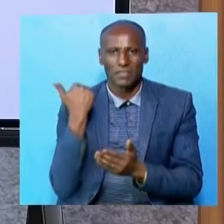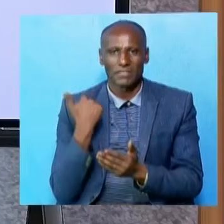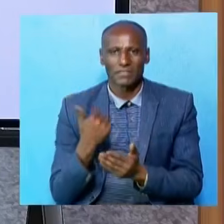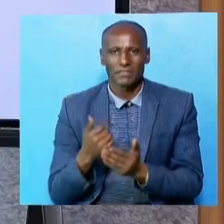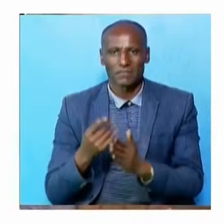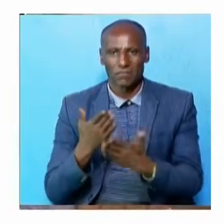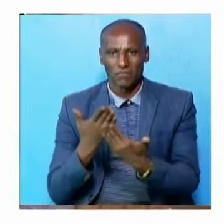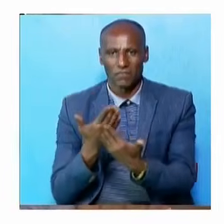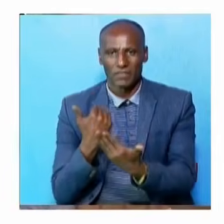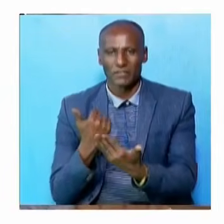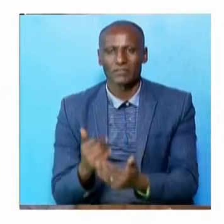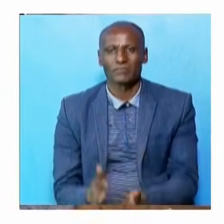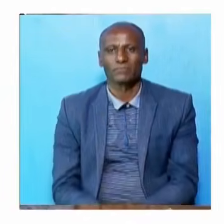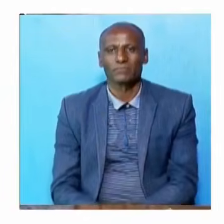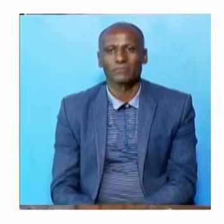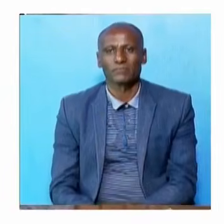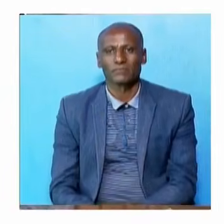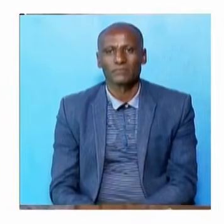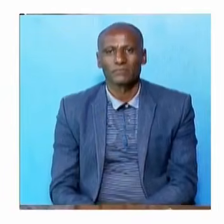Okay.